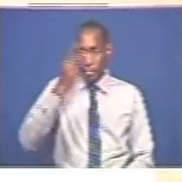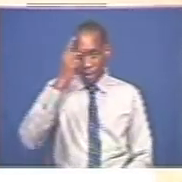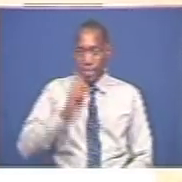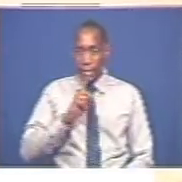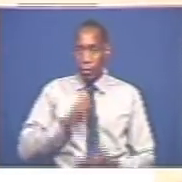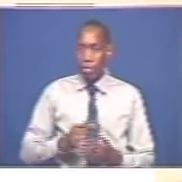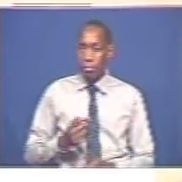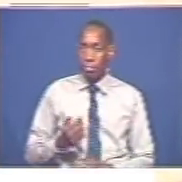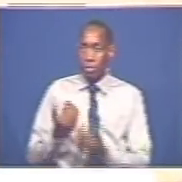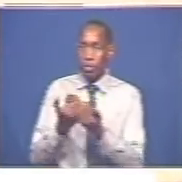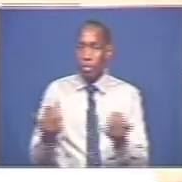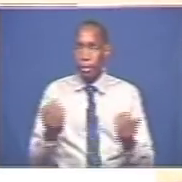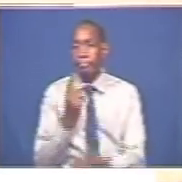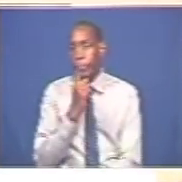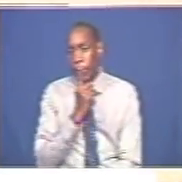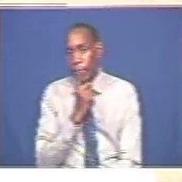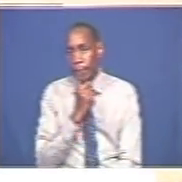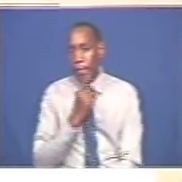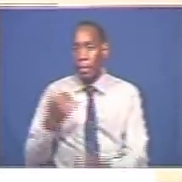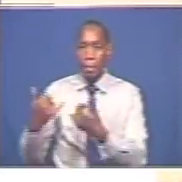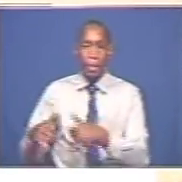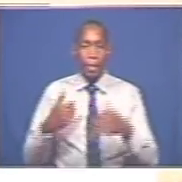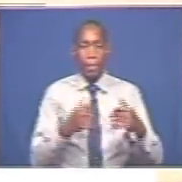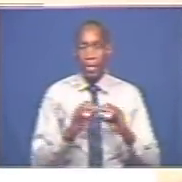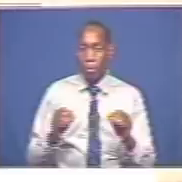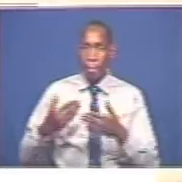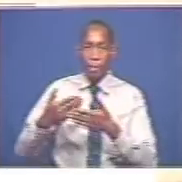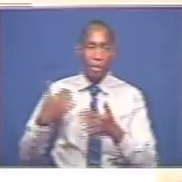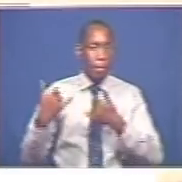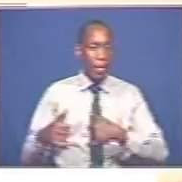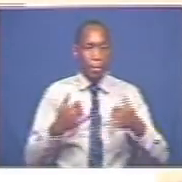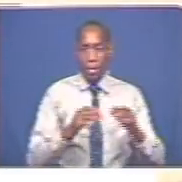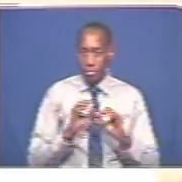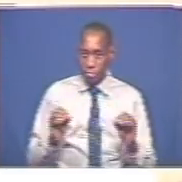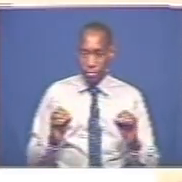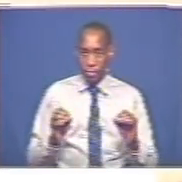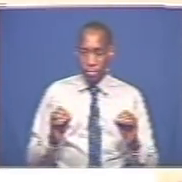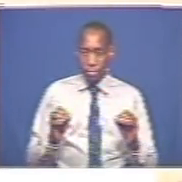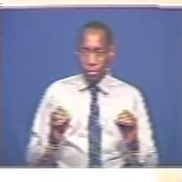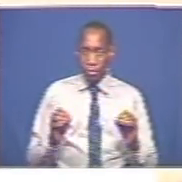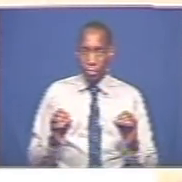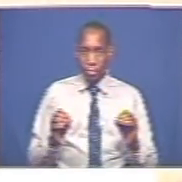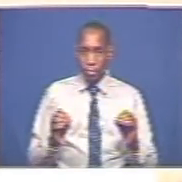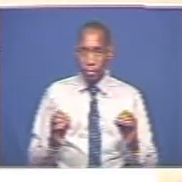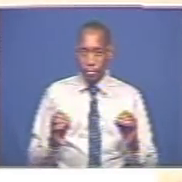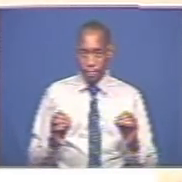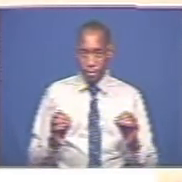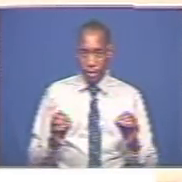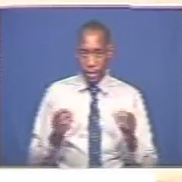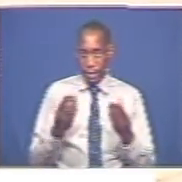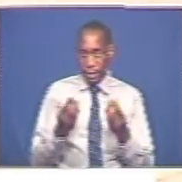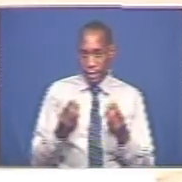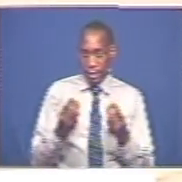quiet children, so they're not playing, they've never played that much. So they can easily go unnoticed